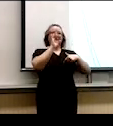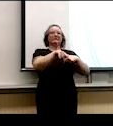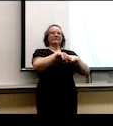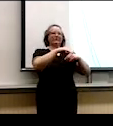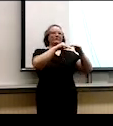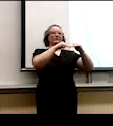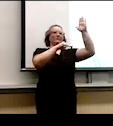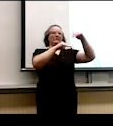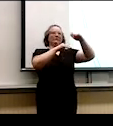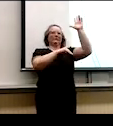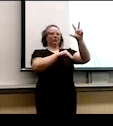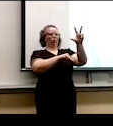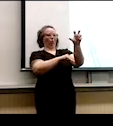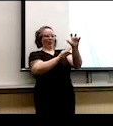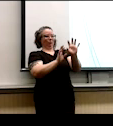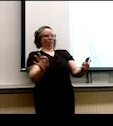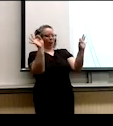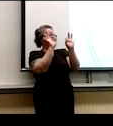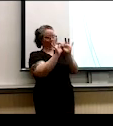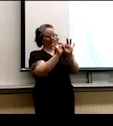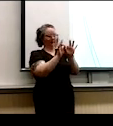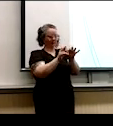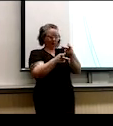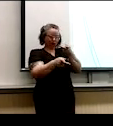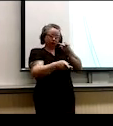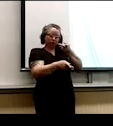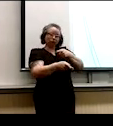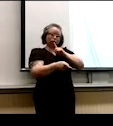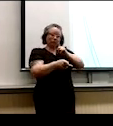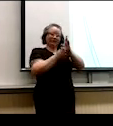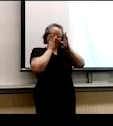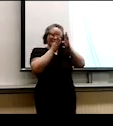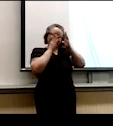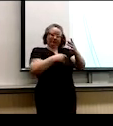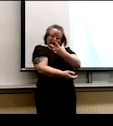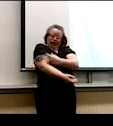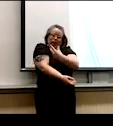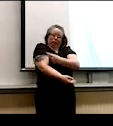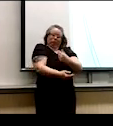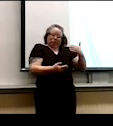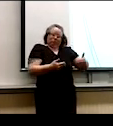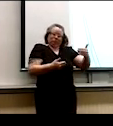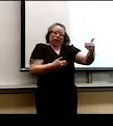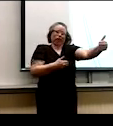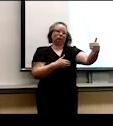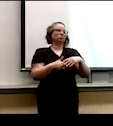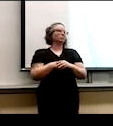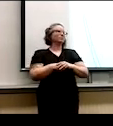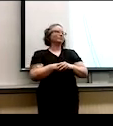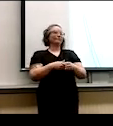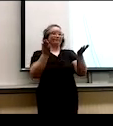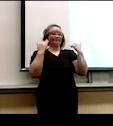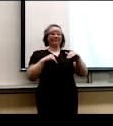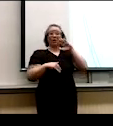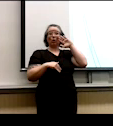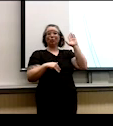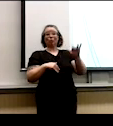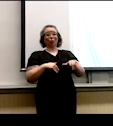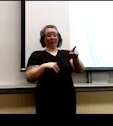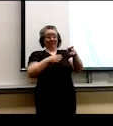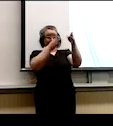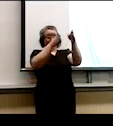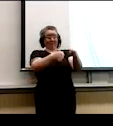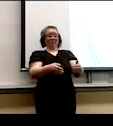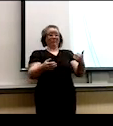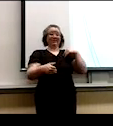and vision, and then other health conditions. And you saw the myriad of health problems that people with Down syndrome